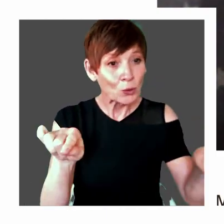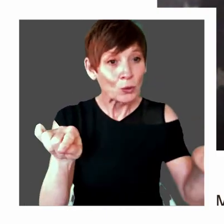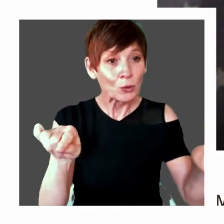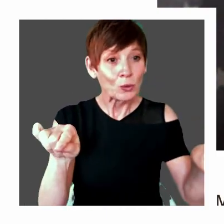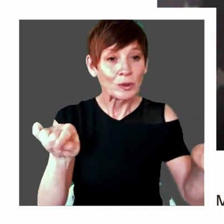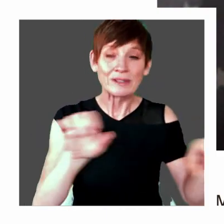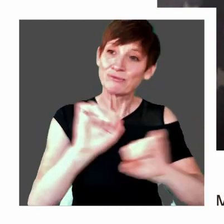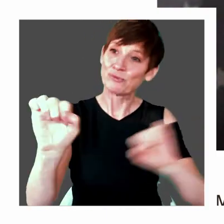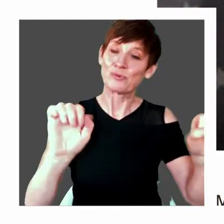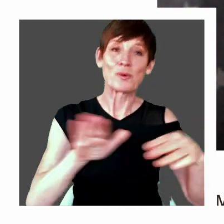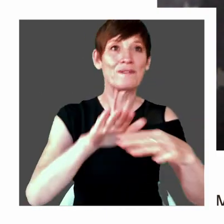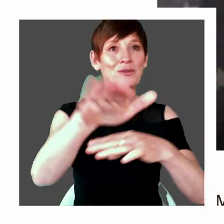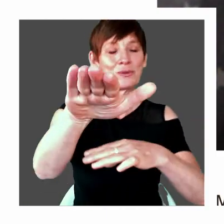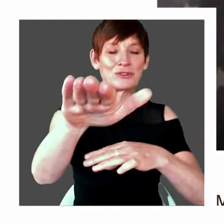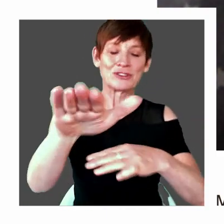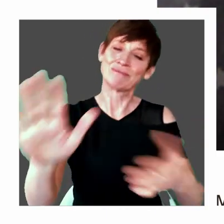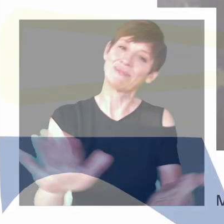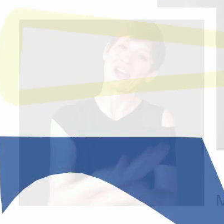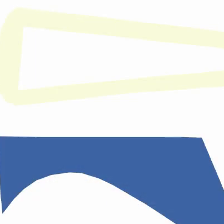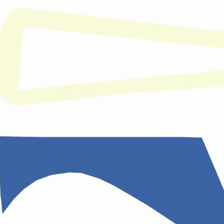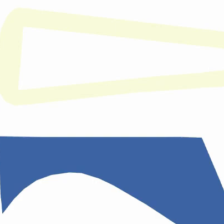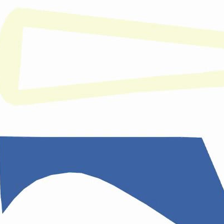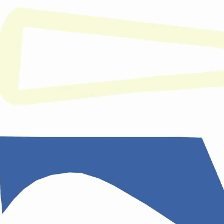journey. Enjoy your show.